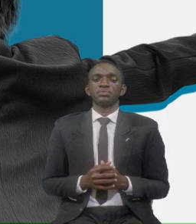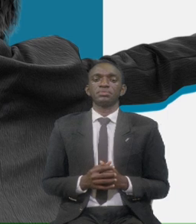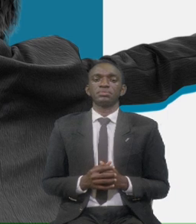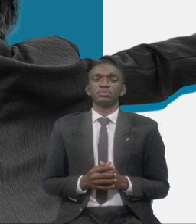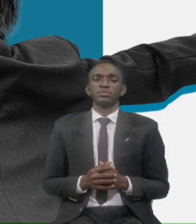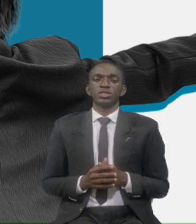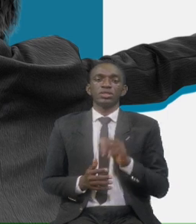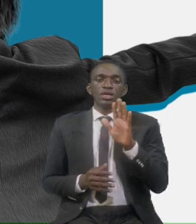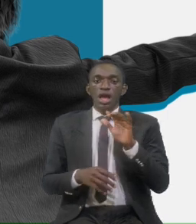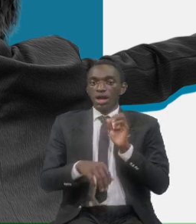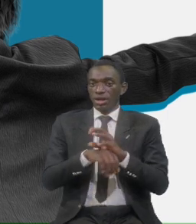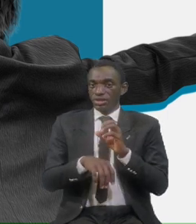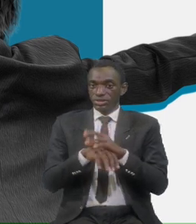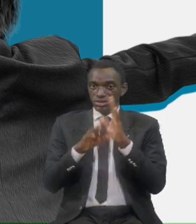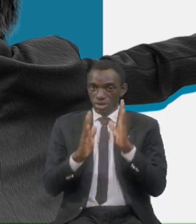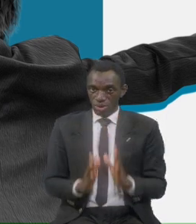Counselors,